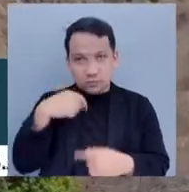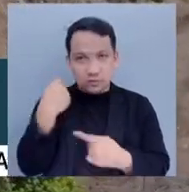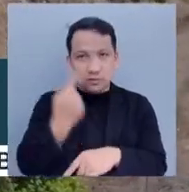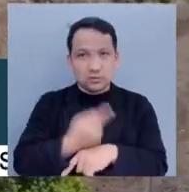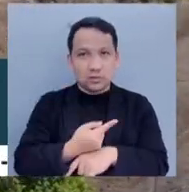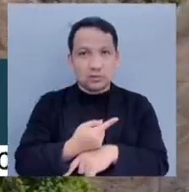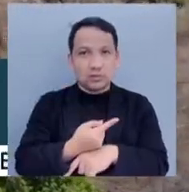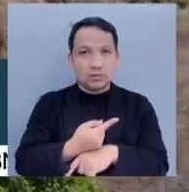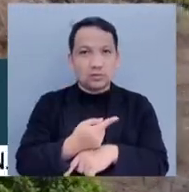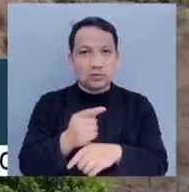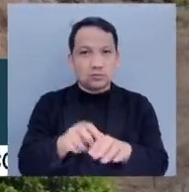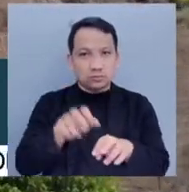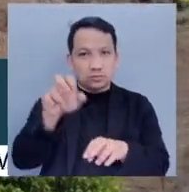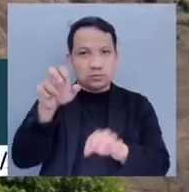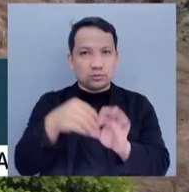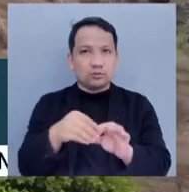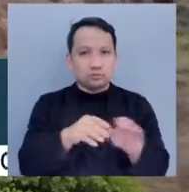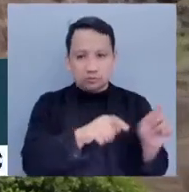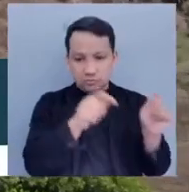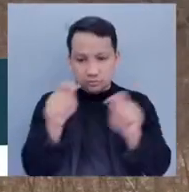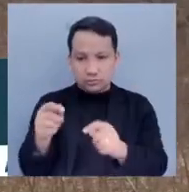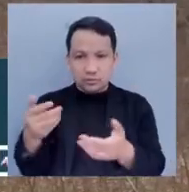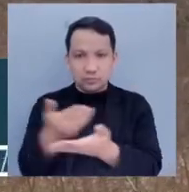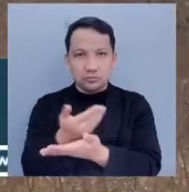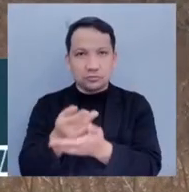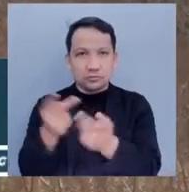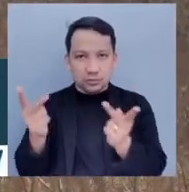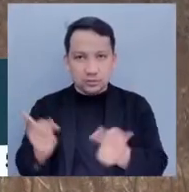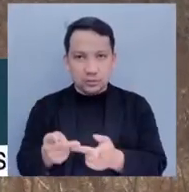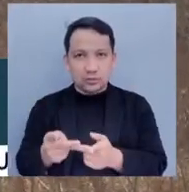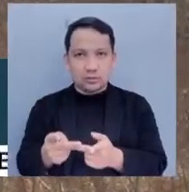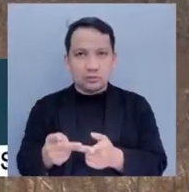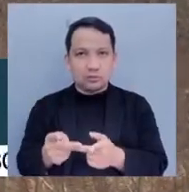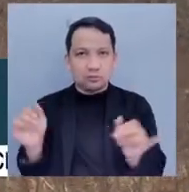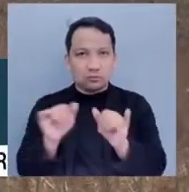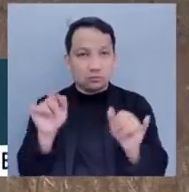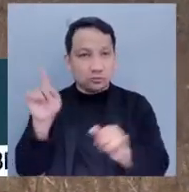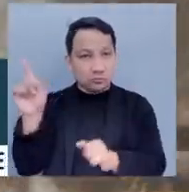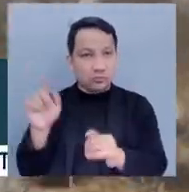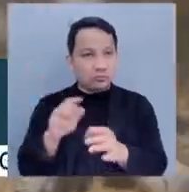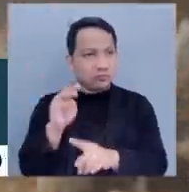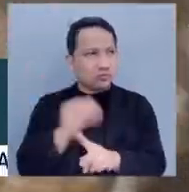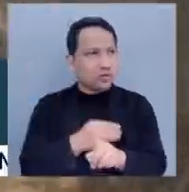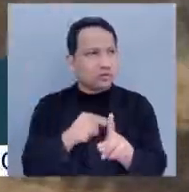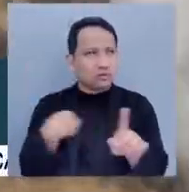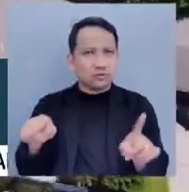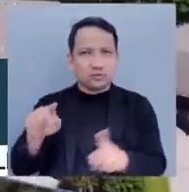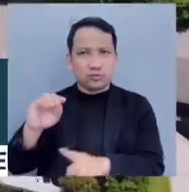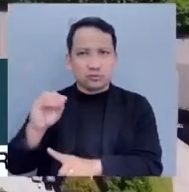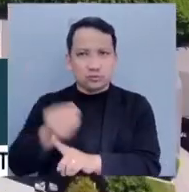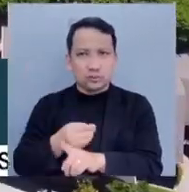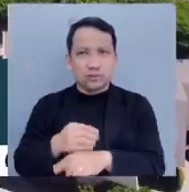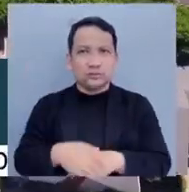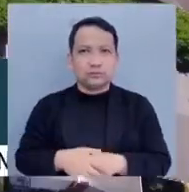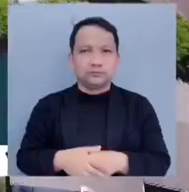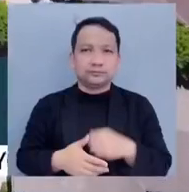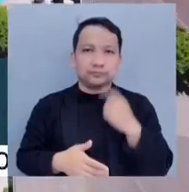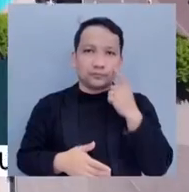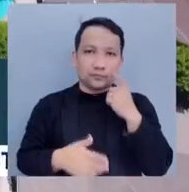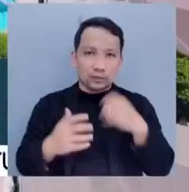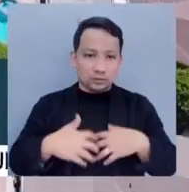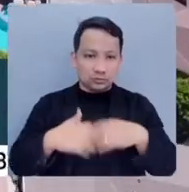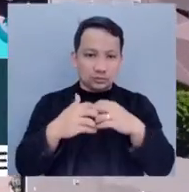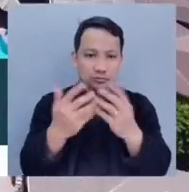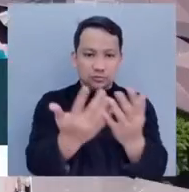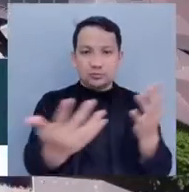a hill. Then they move to a new spot. They work like this from March to October, says Choi. We set up the fence.